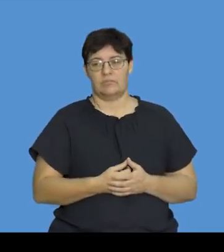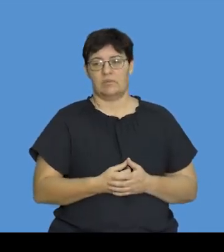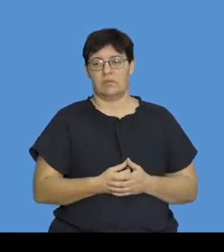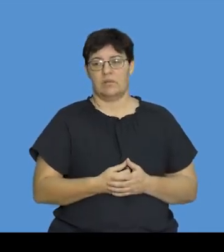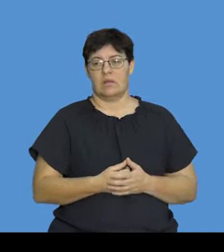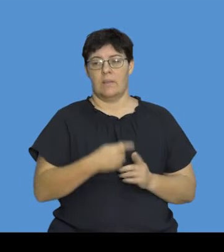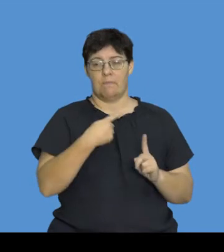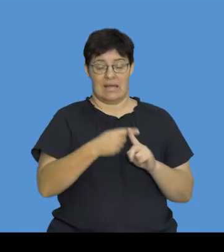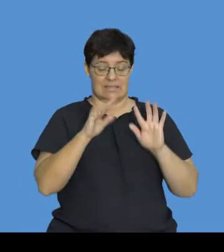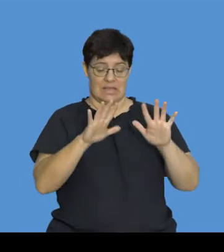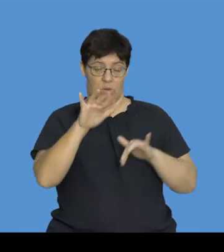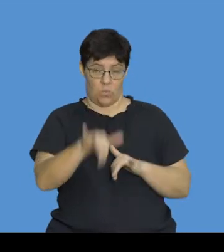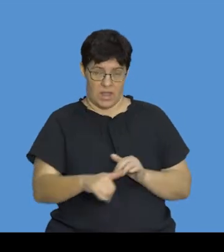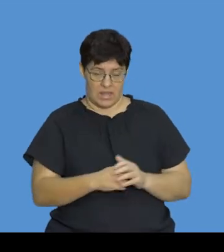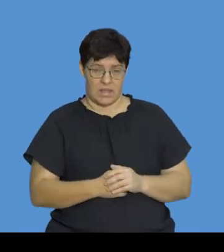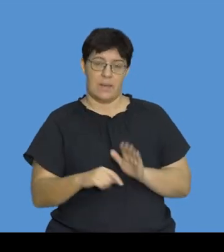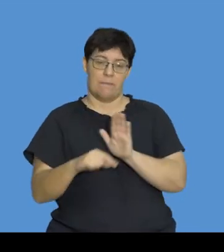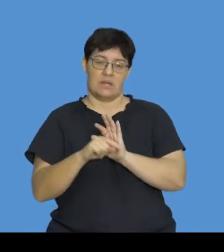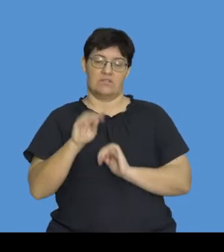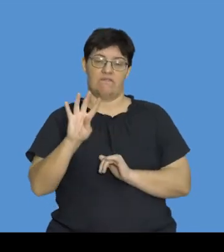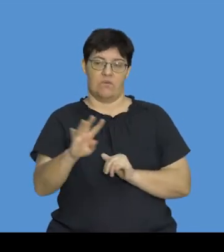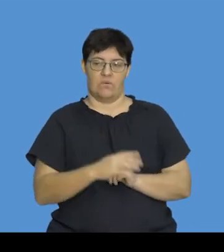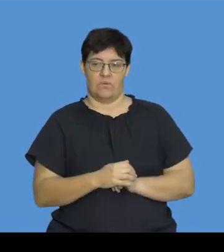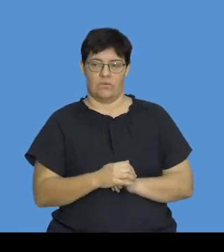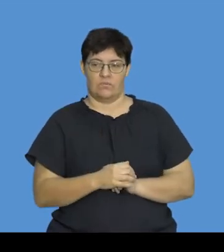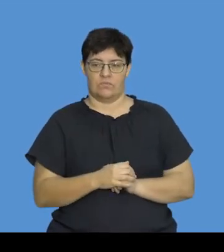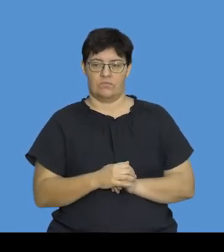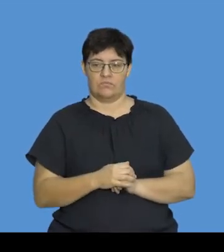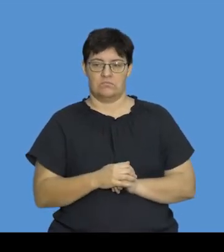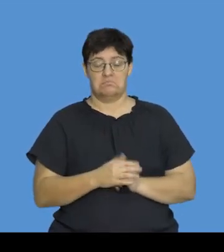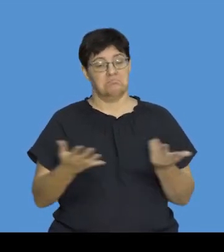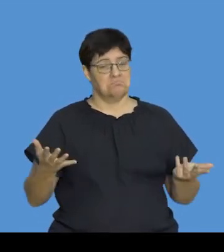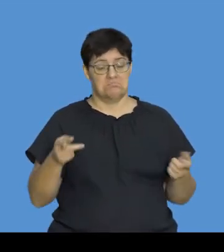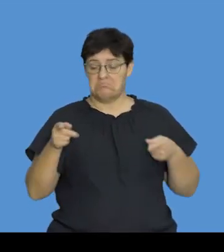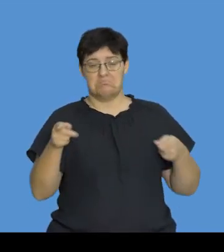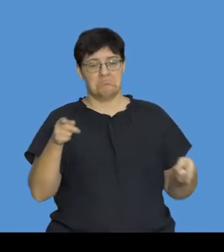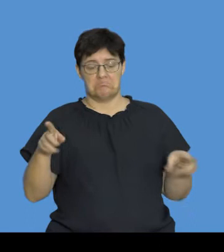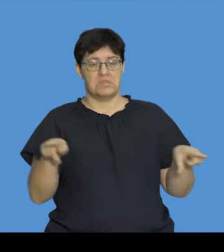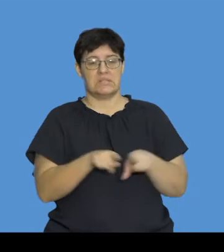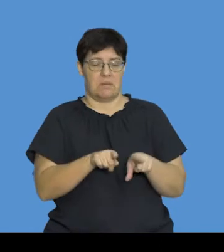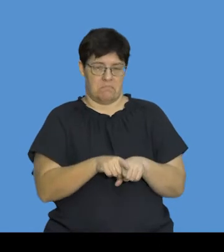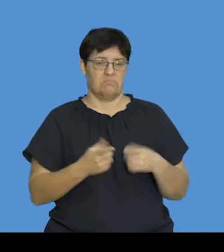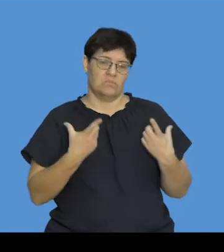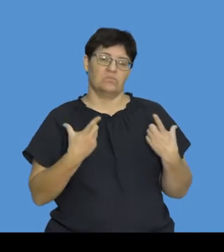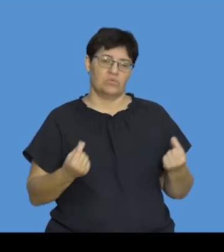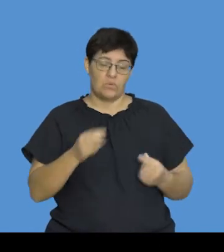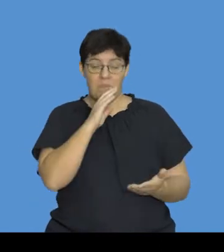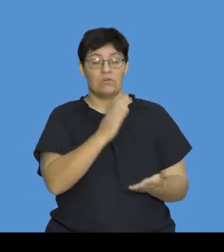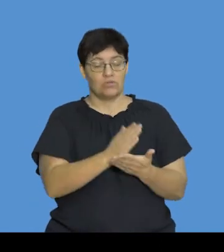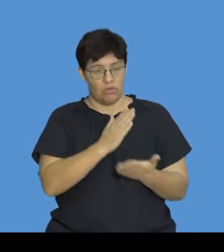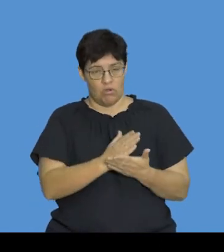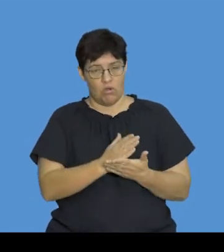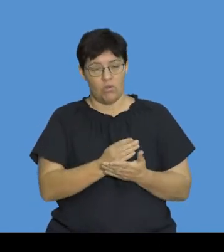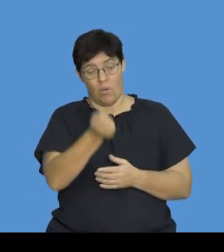Plus 10y minus 4. And that's what you then need to make sure that you